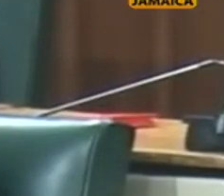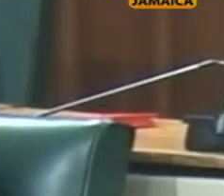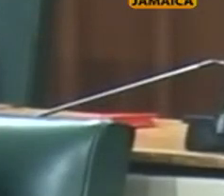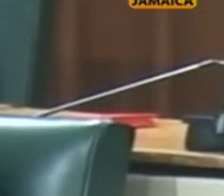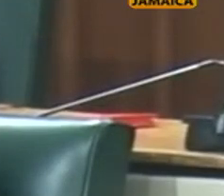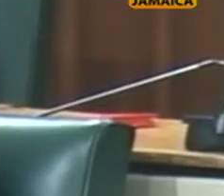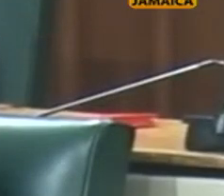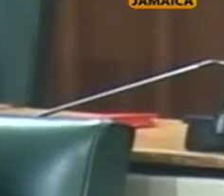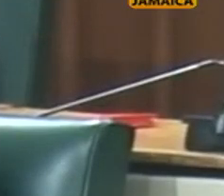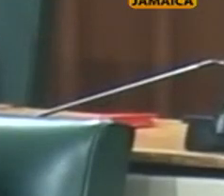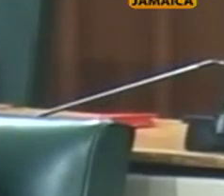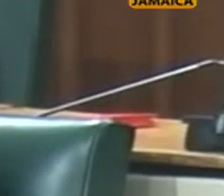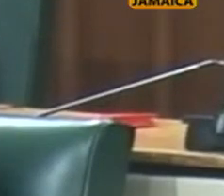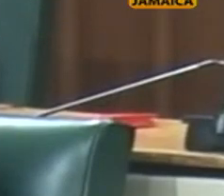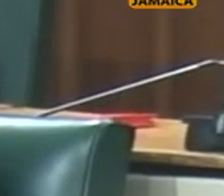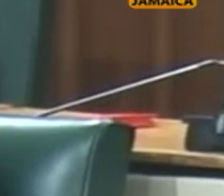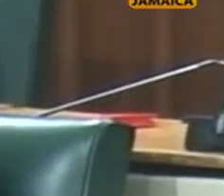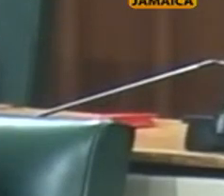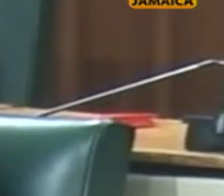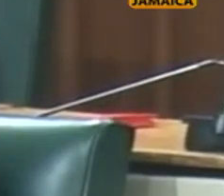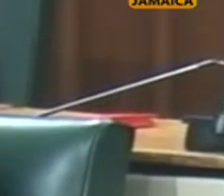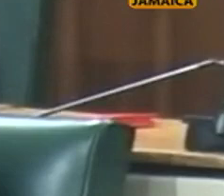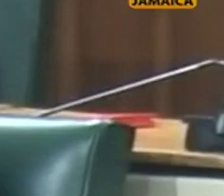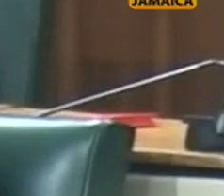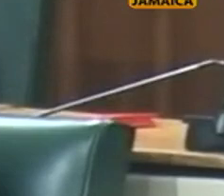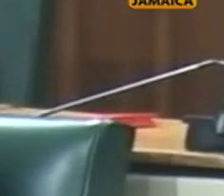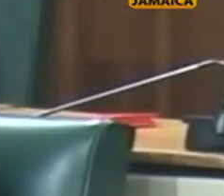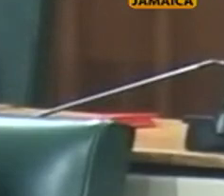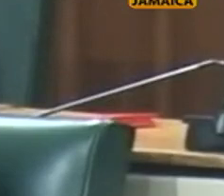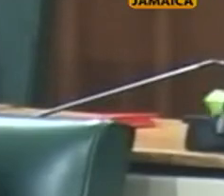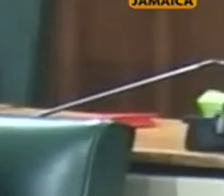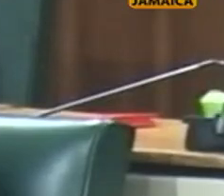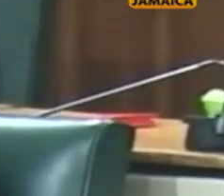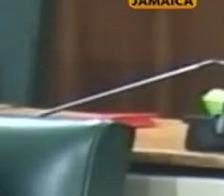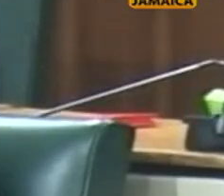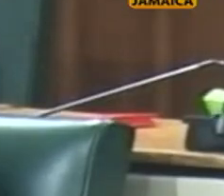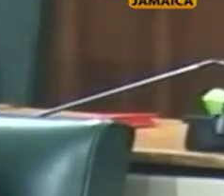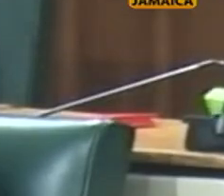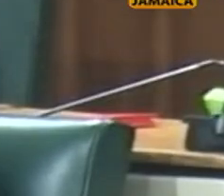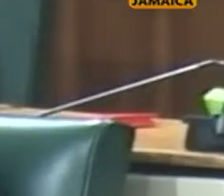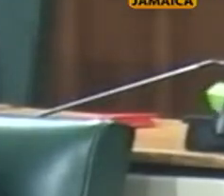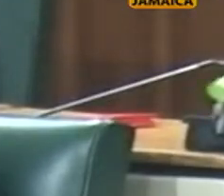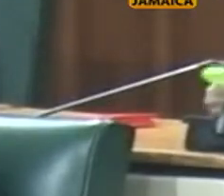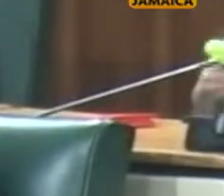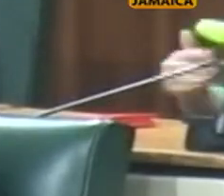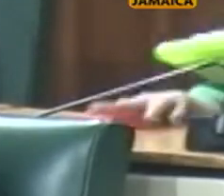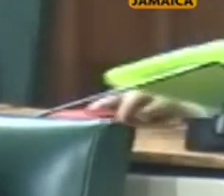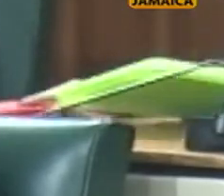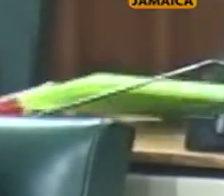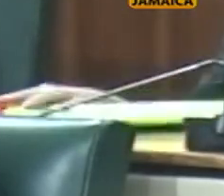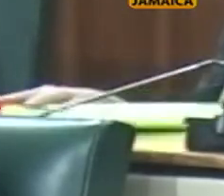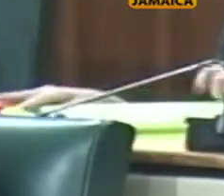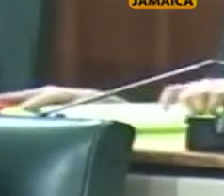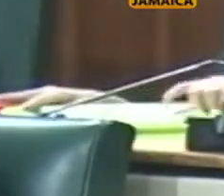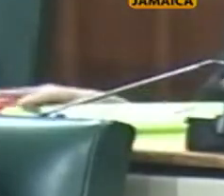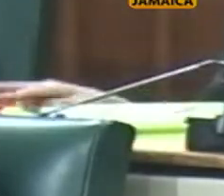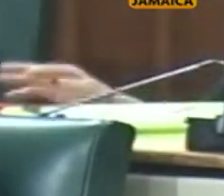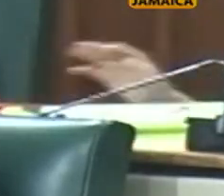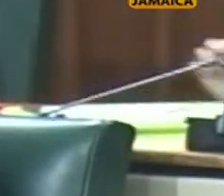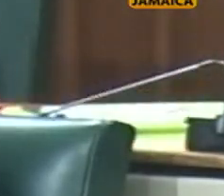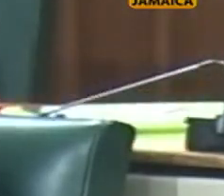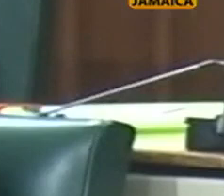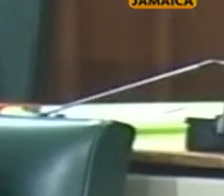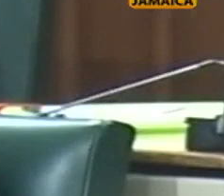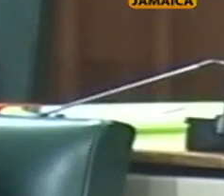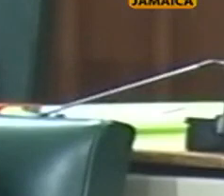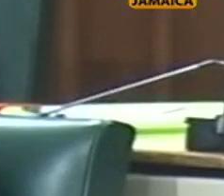one-off transactions are high risk. It's also the duty to employ measures commensurate with the risk that is identified